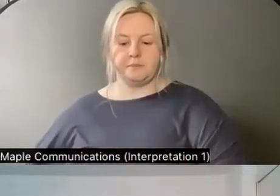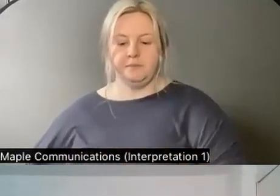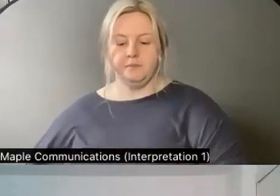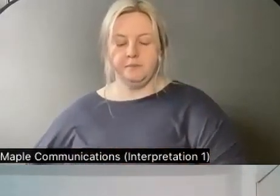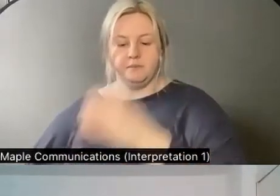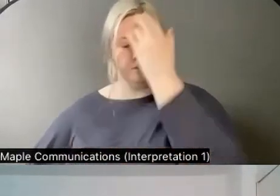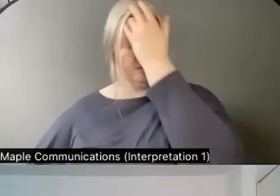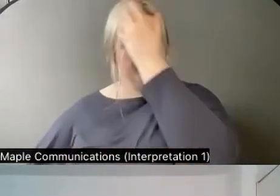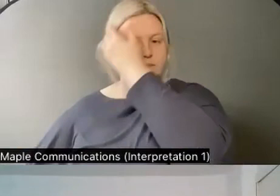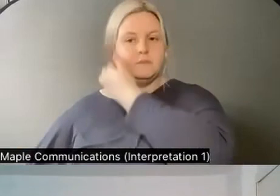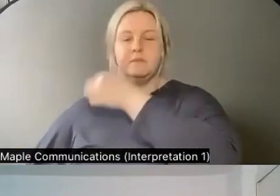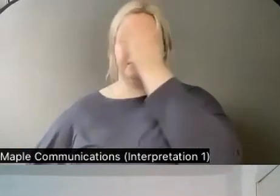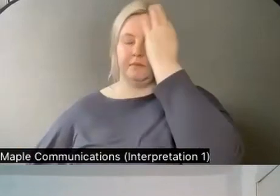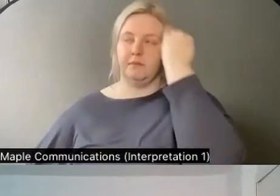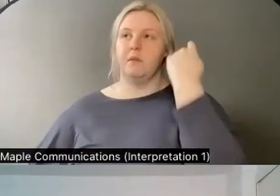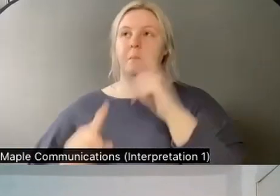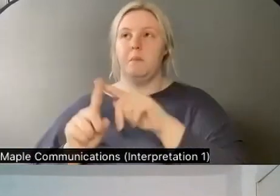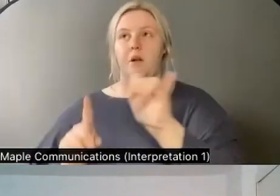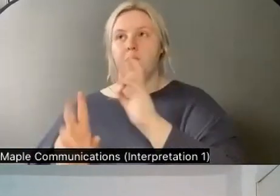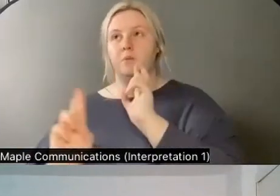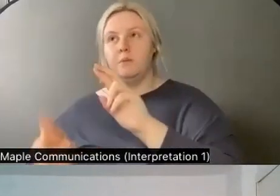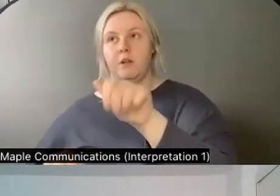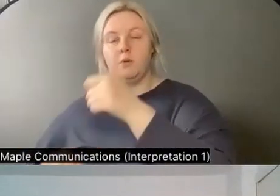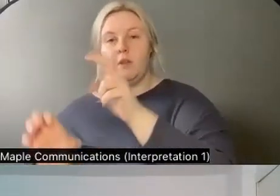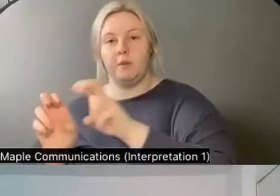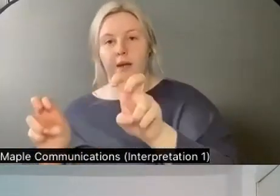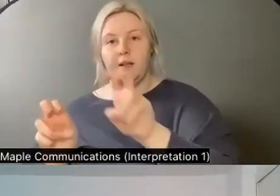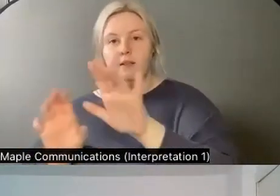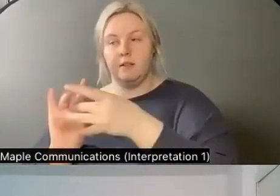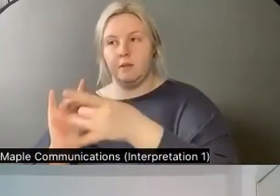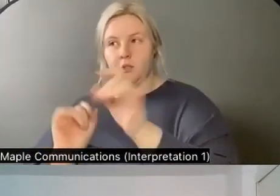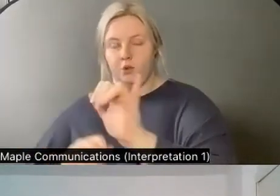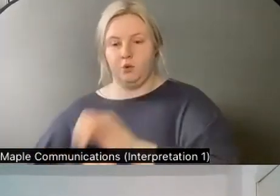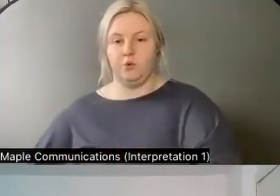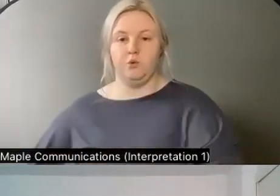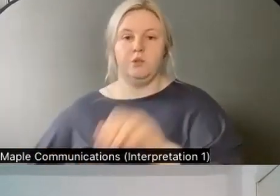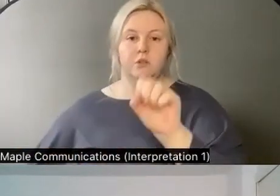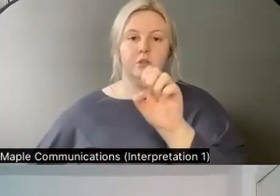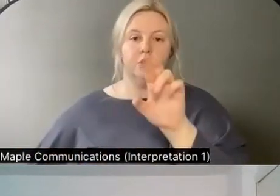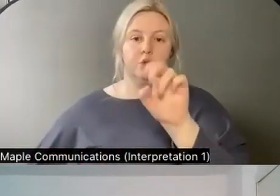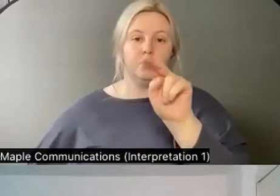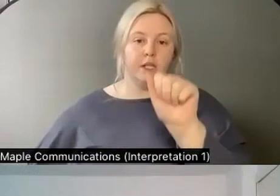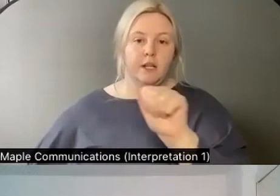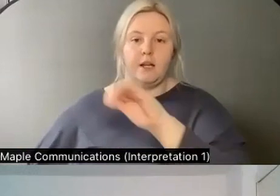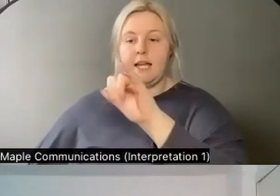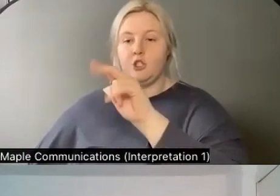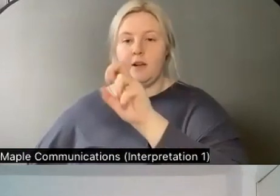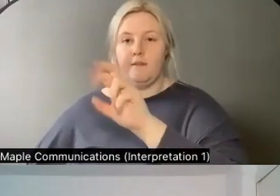responding to what some of the other panelists said. Jennifer and Serena's statements, among others, really resonated with